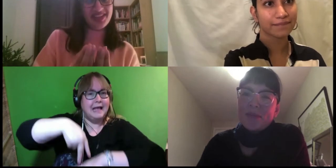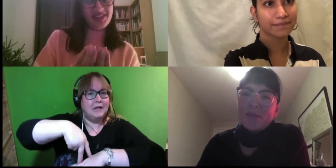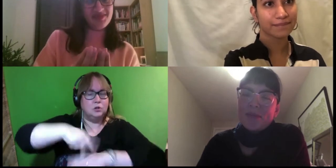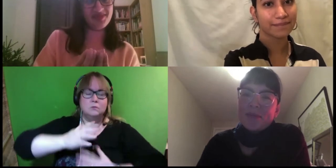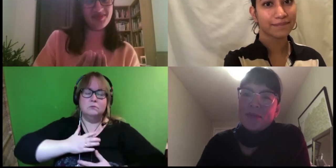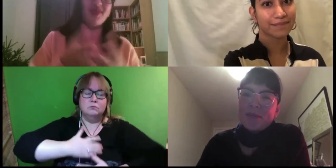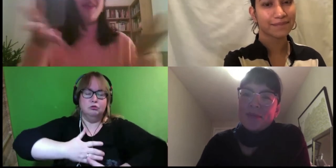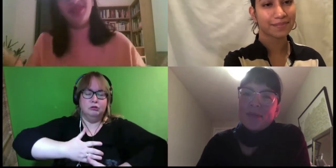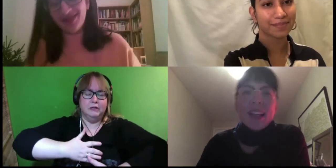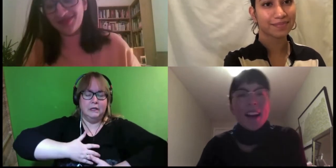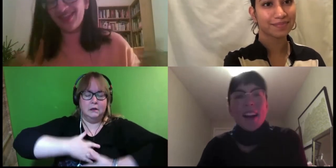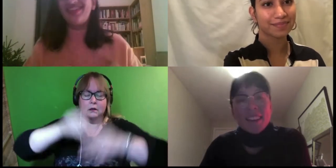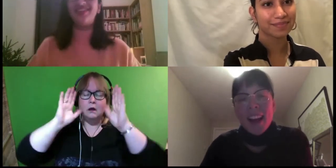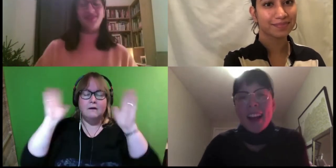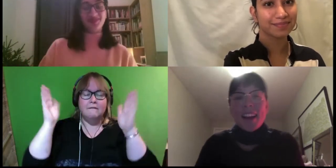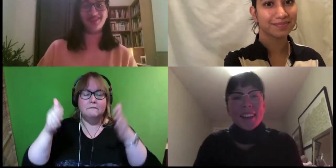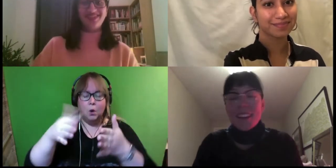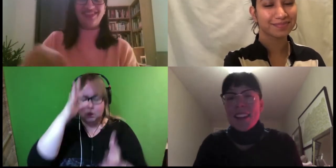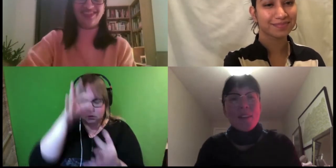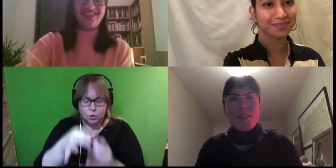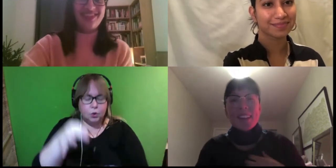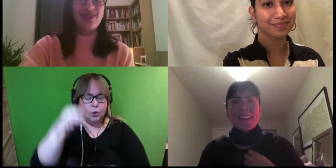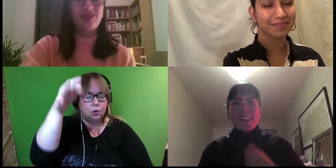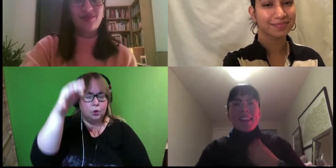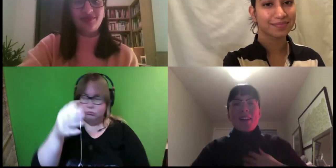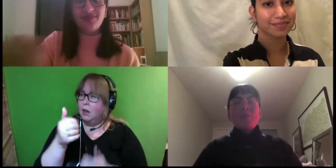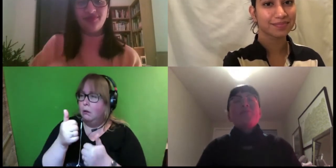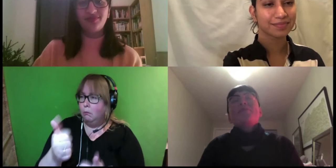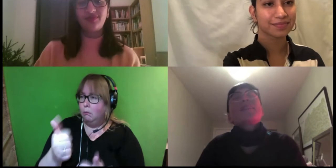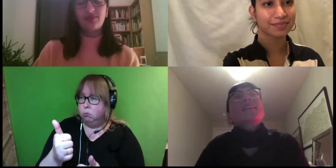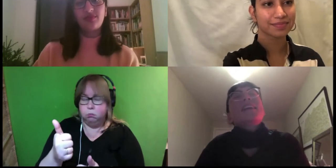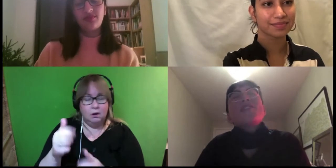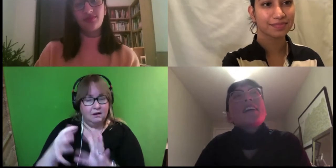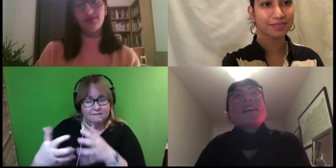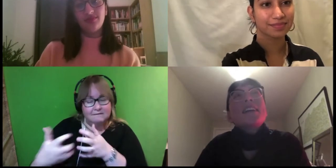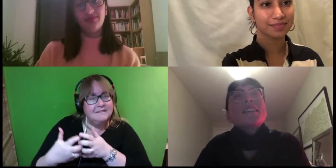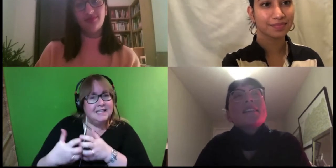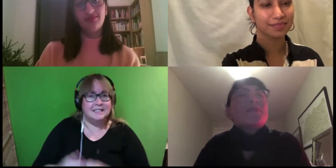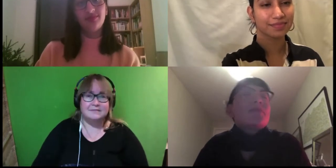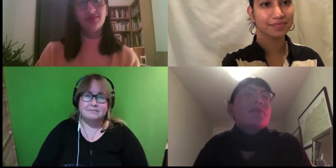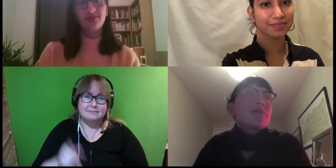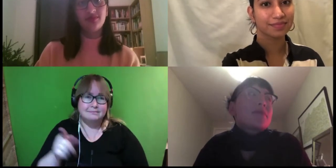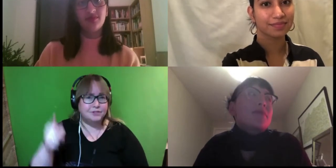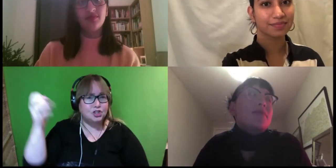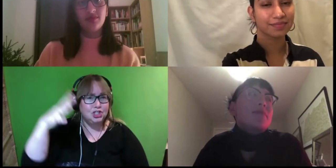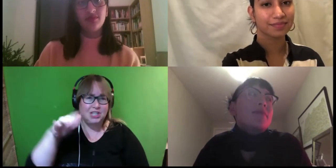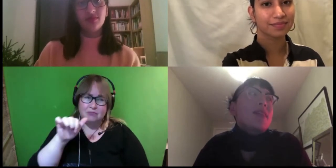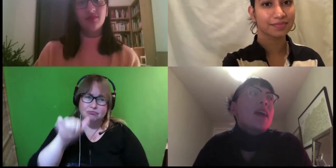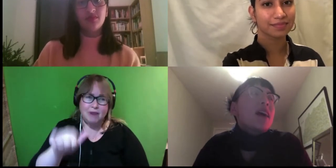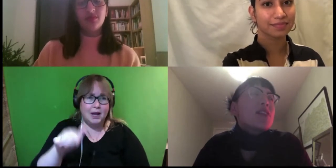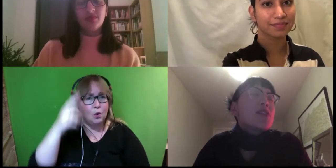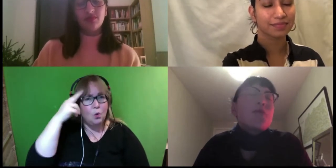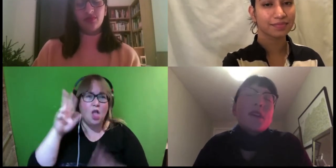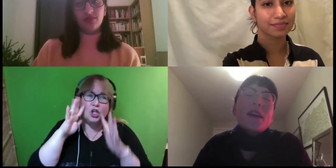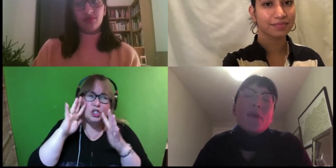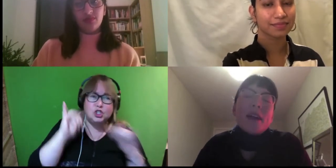wrap it up or open it up. Yeah, definitely. Yeah, checking in. I